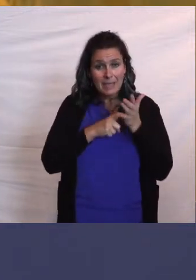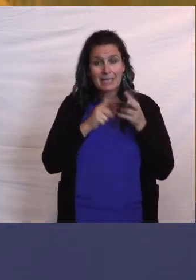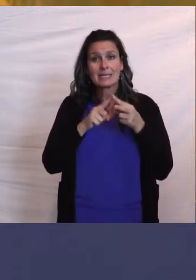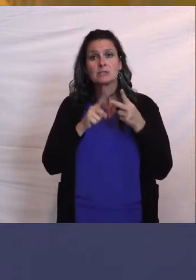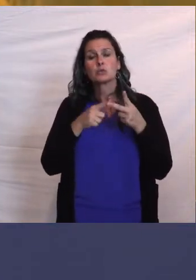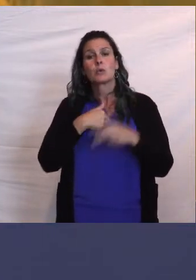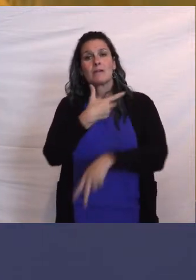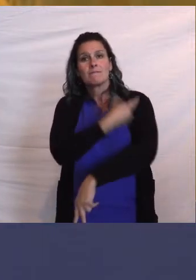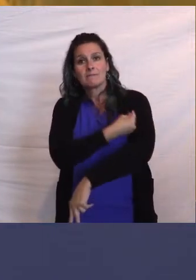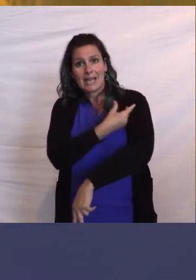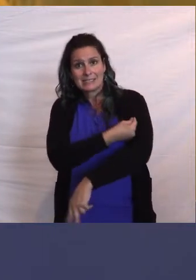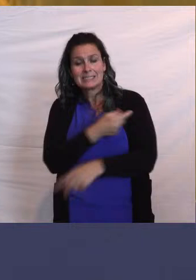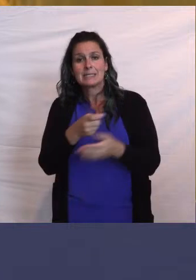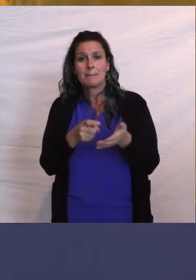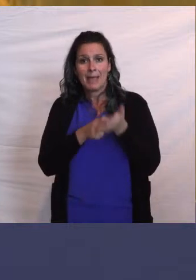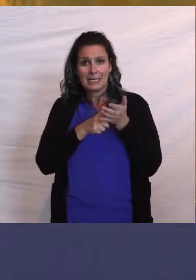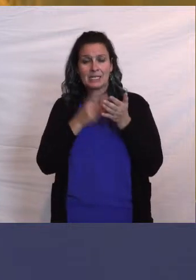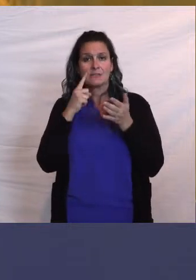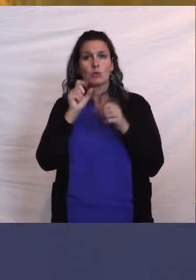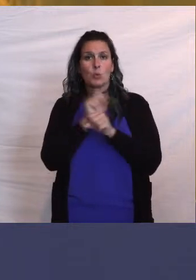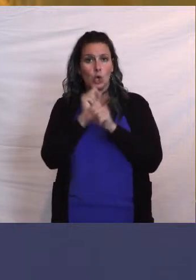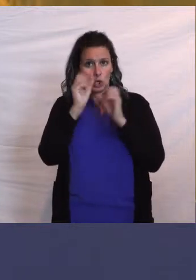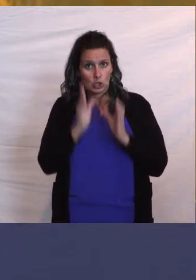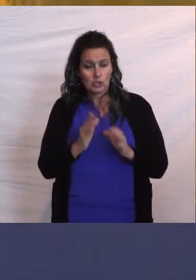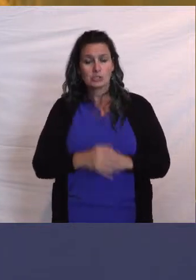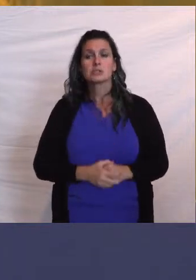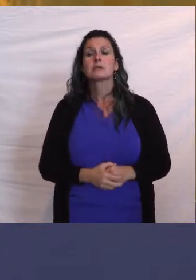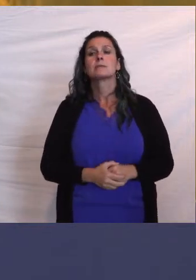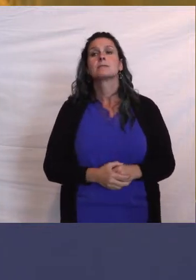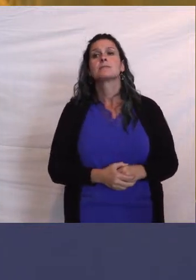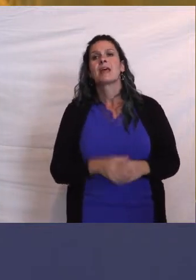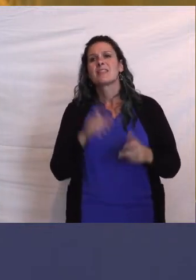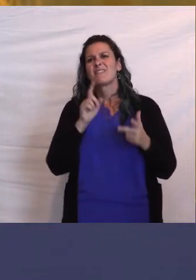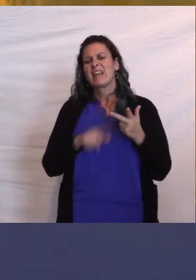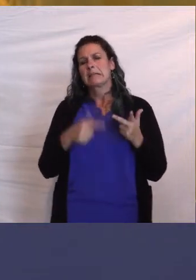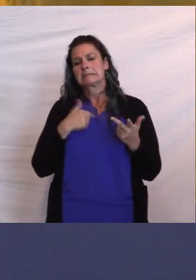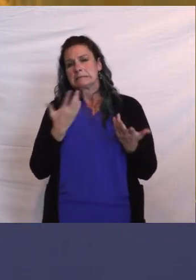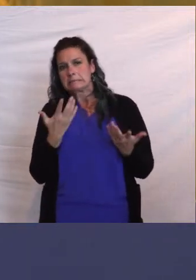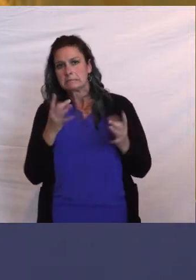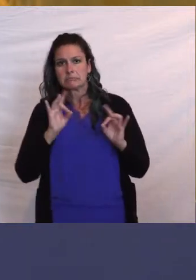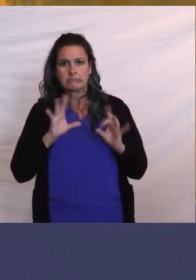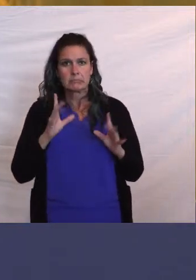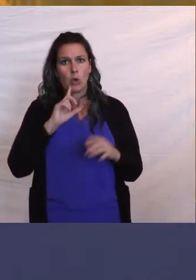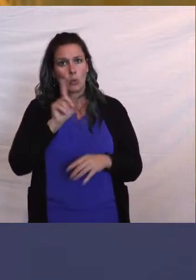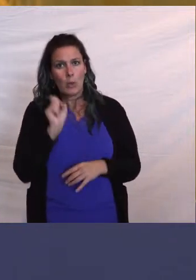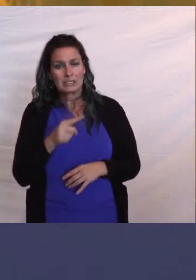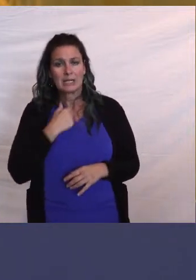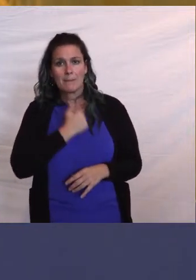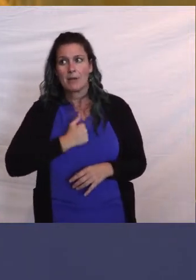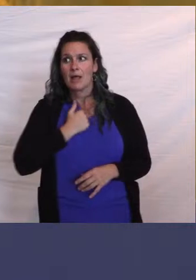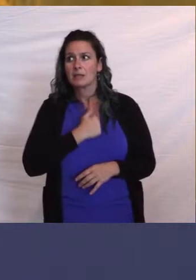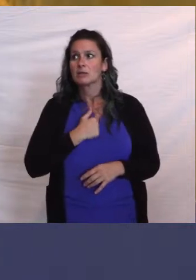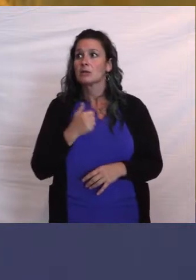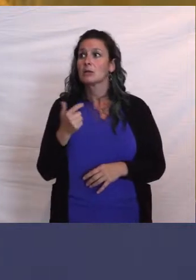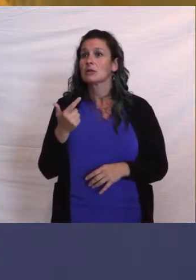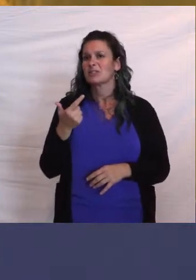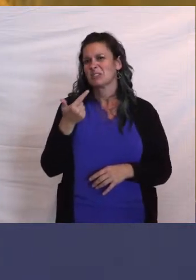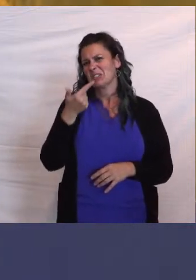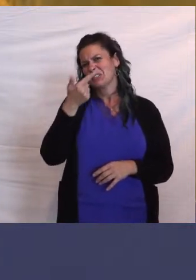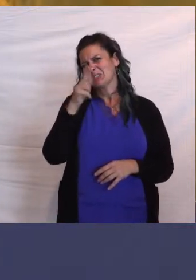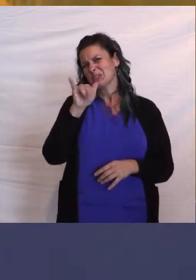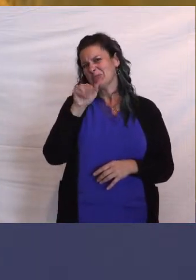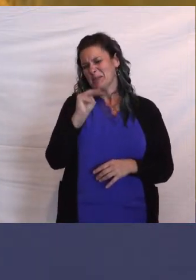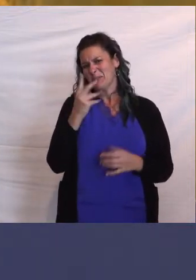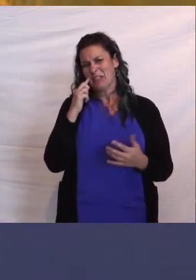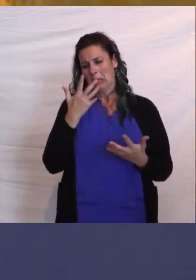for poll workers, anything of that sort? And then finally, this is sort of a grim question, so I apologize, but... a what question? A sort of